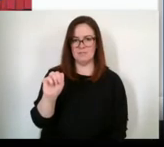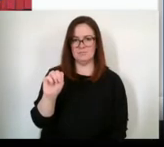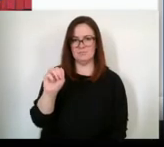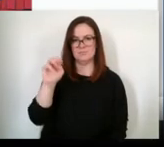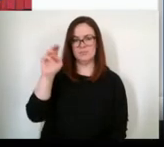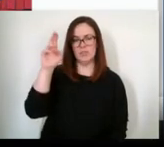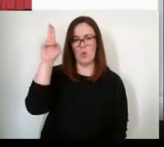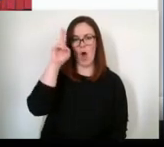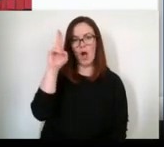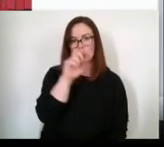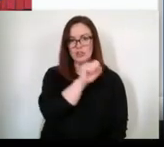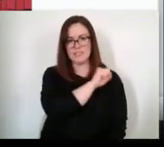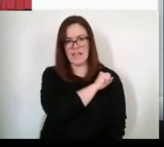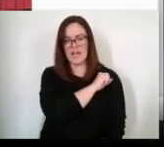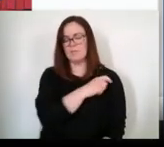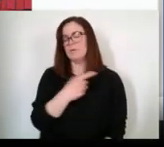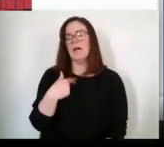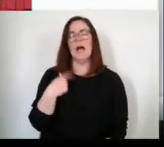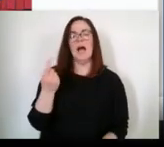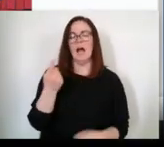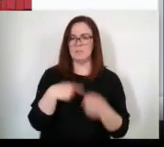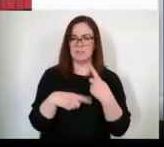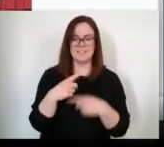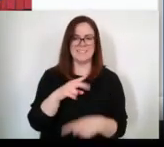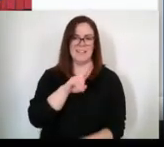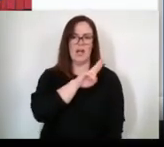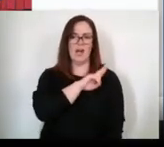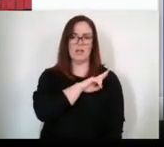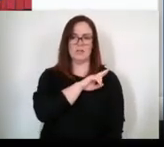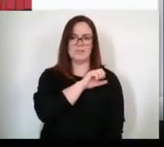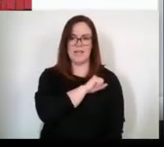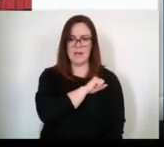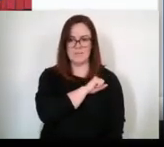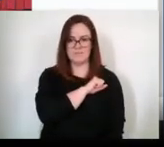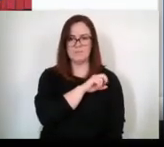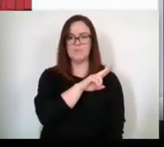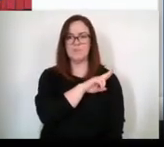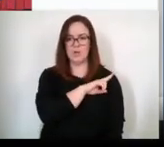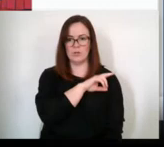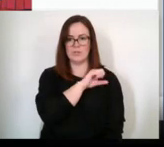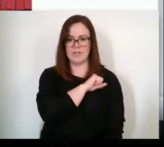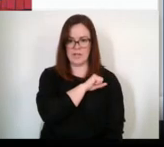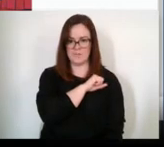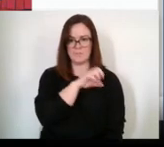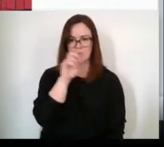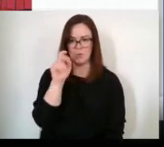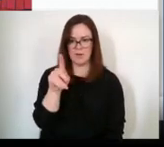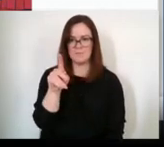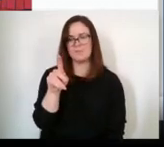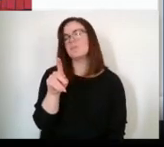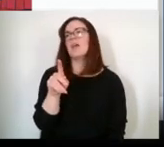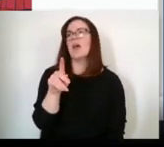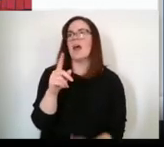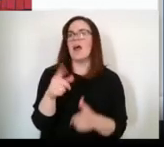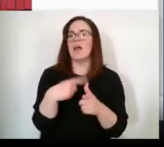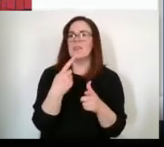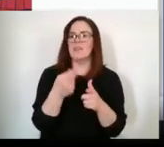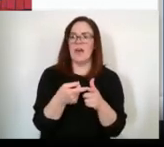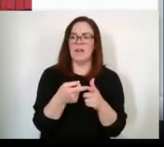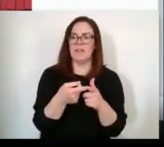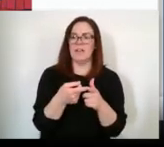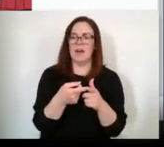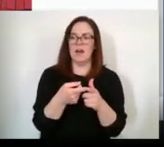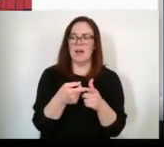Sam. So, Uncle Sam. I'm just going to sign Uncle Sam. Uncle Sam. Okay?